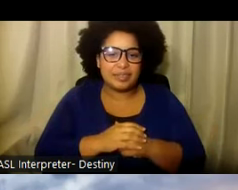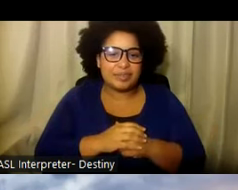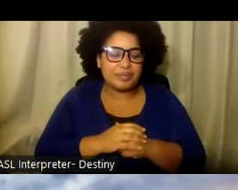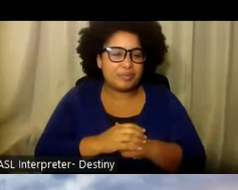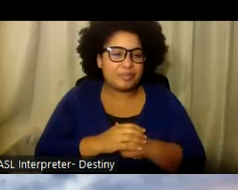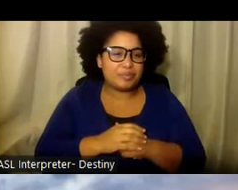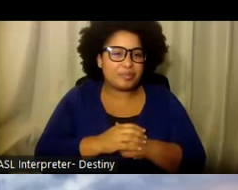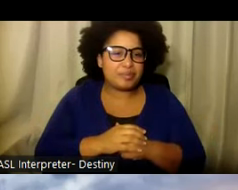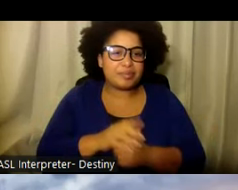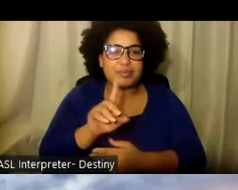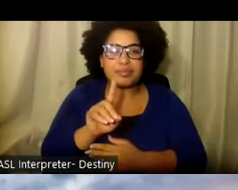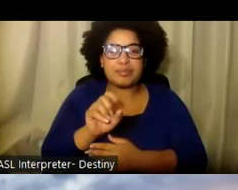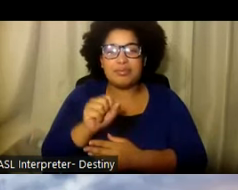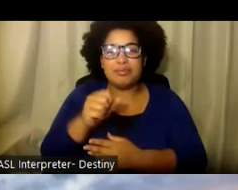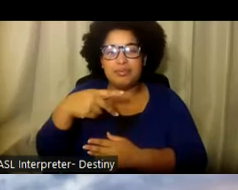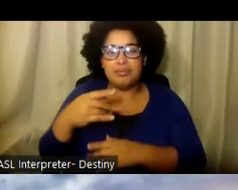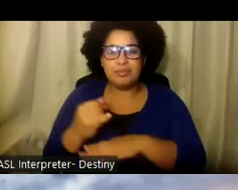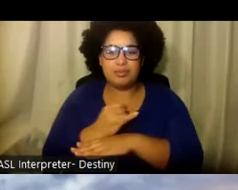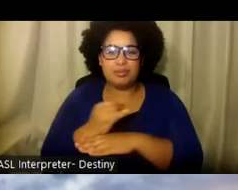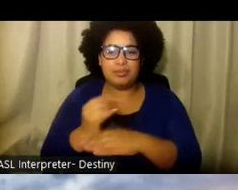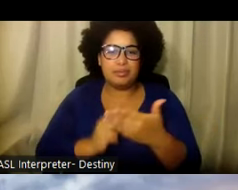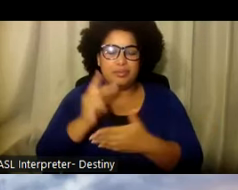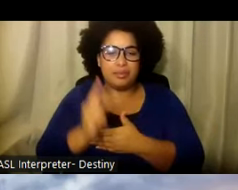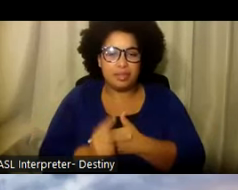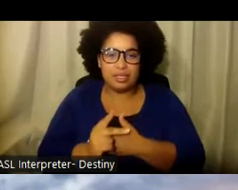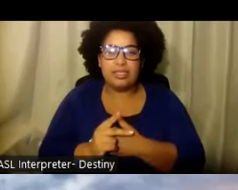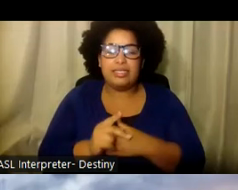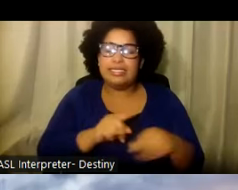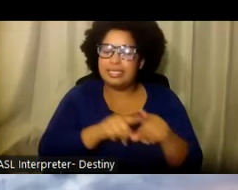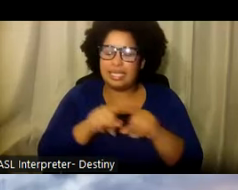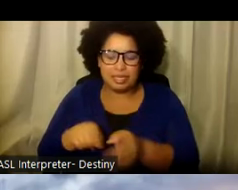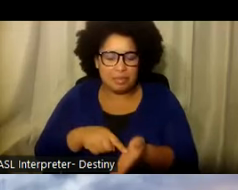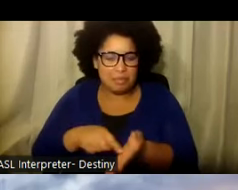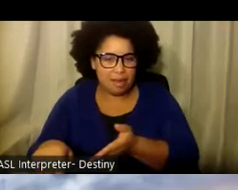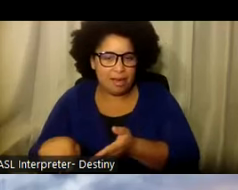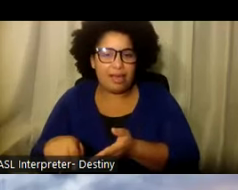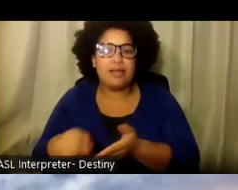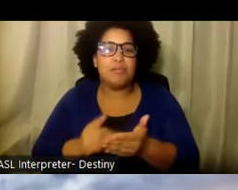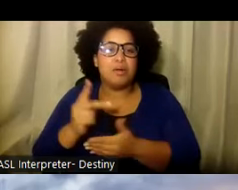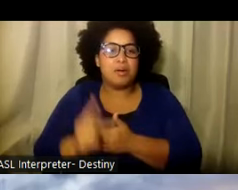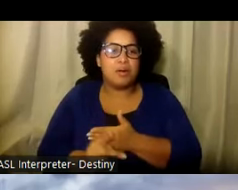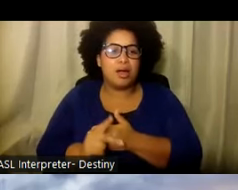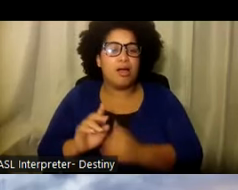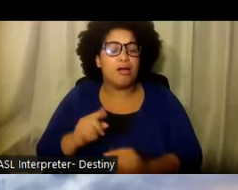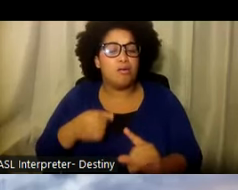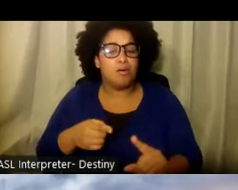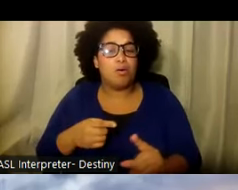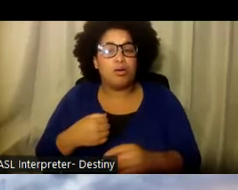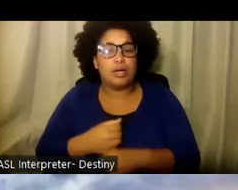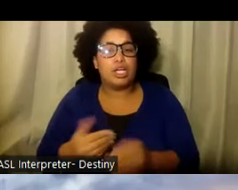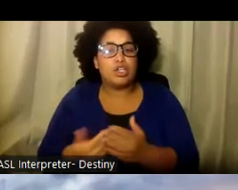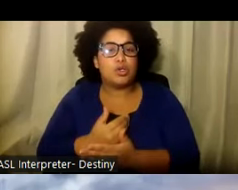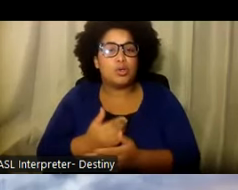The DSP internship program, which is similar to the paid internship program, is geared towards creating new